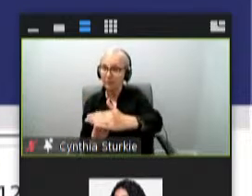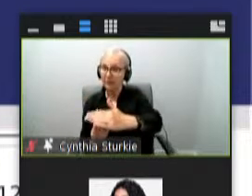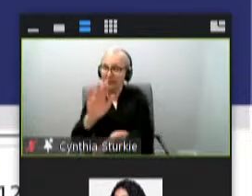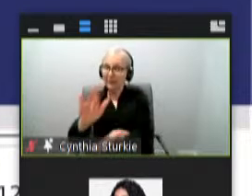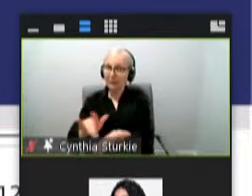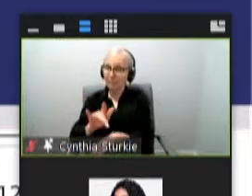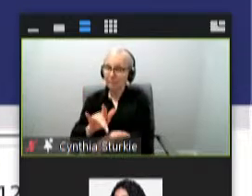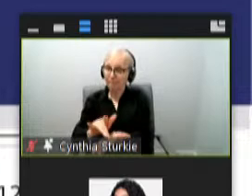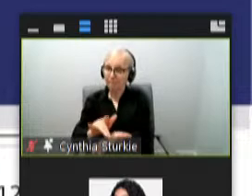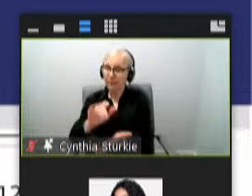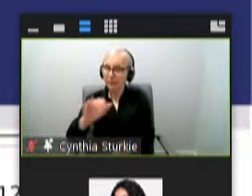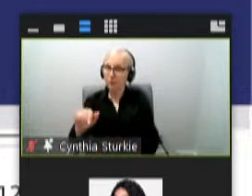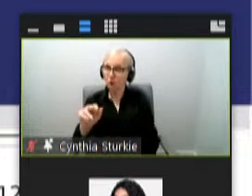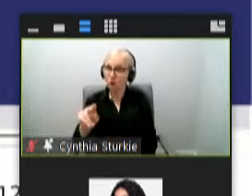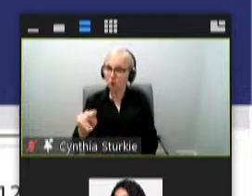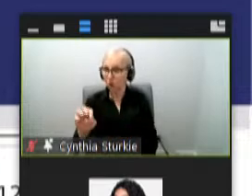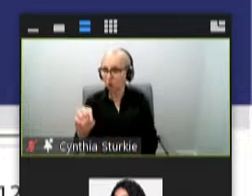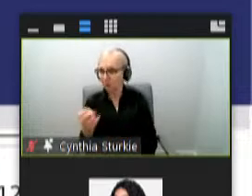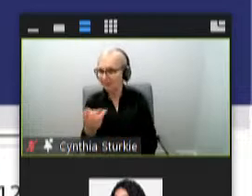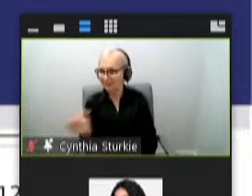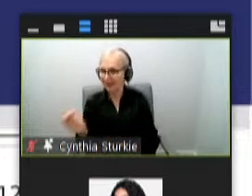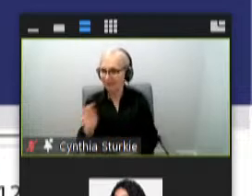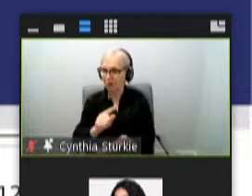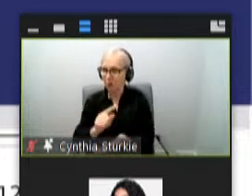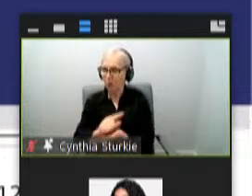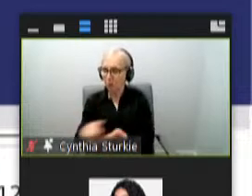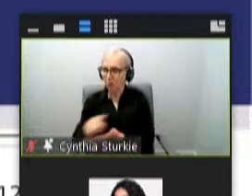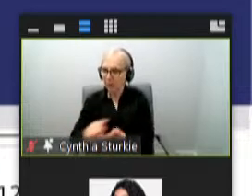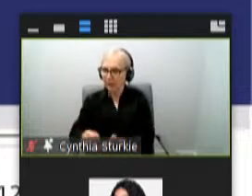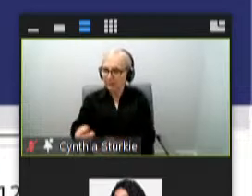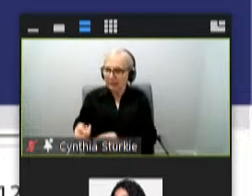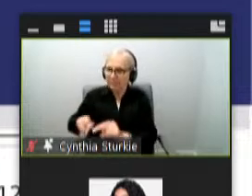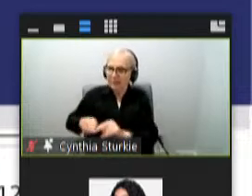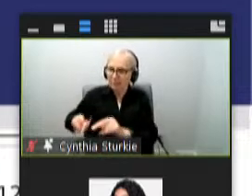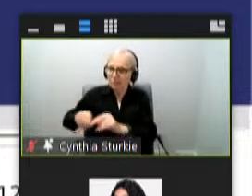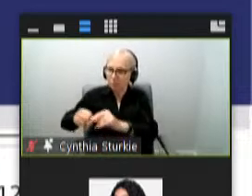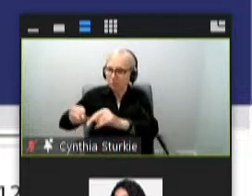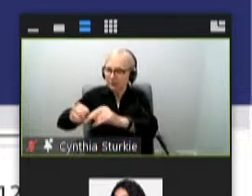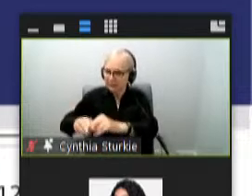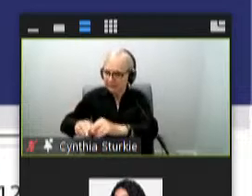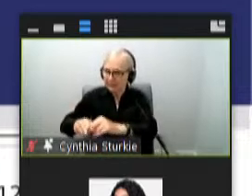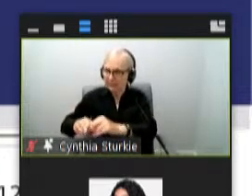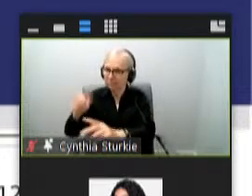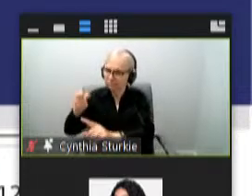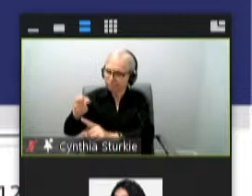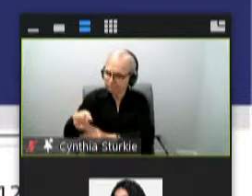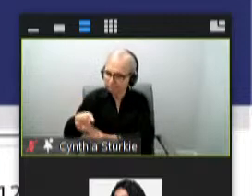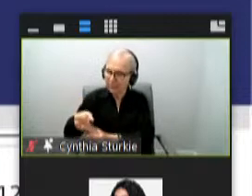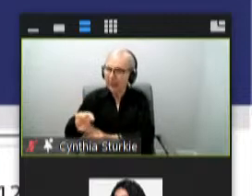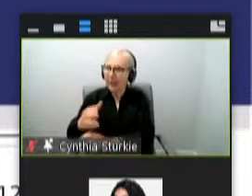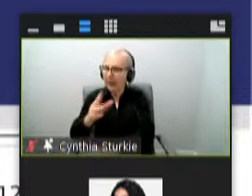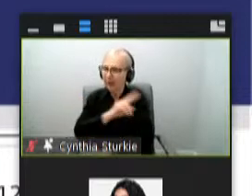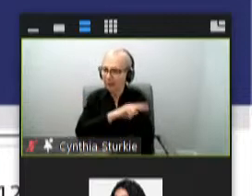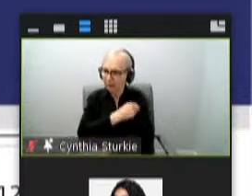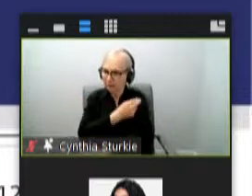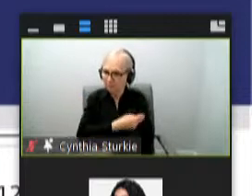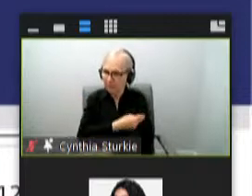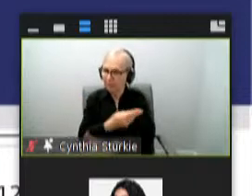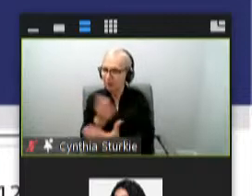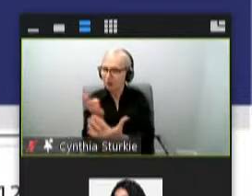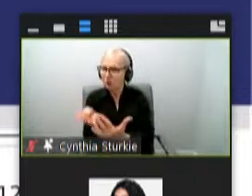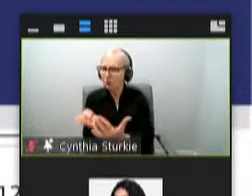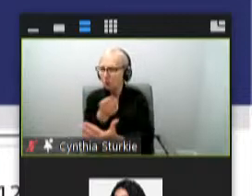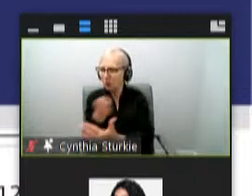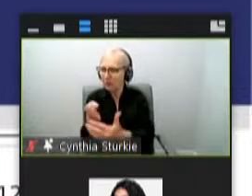mid-June. So we do have several weeks to go of increasing trends in cases and hospitalizations in the state. But you'll see that there is quite a range of possibilities